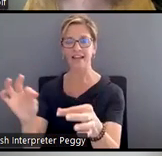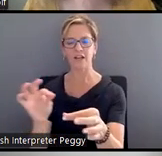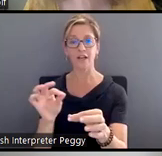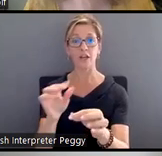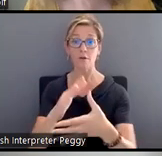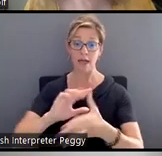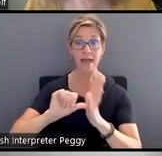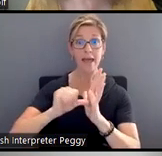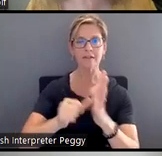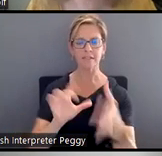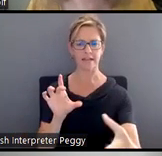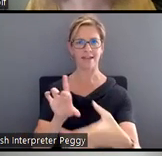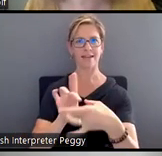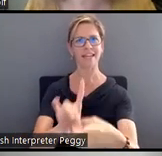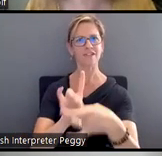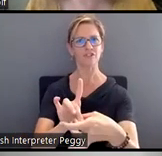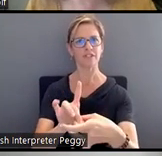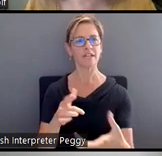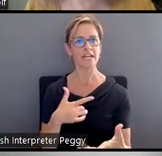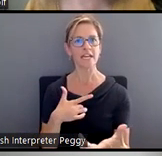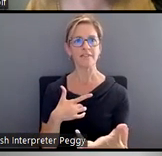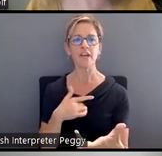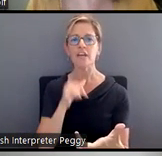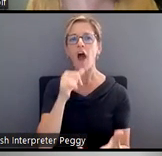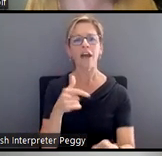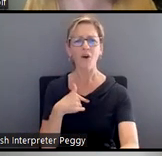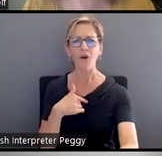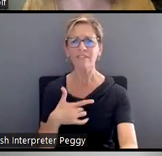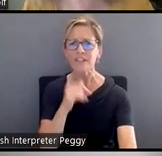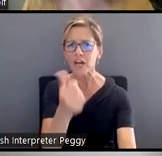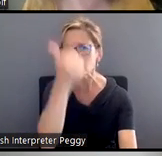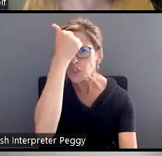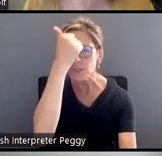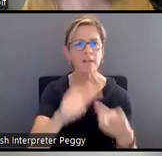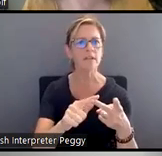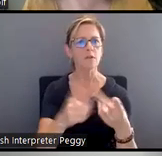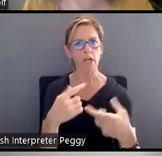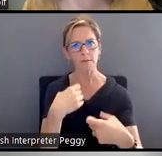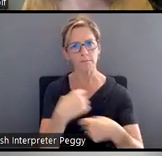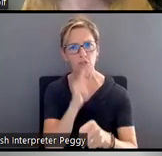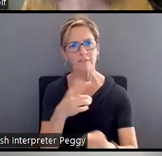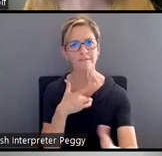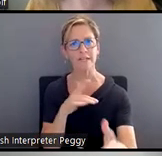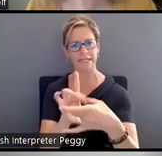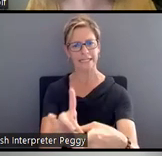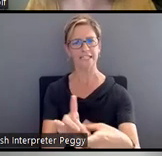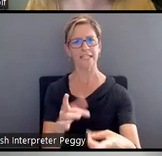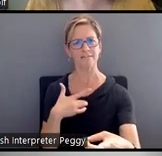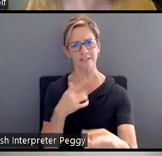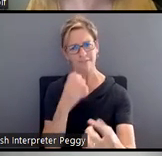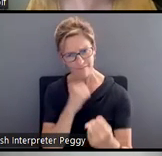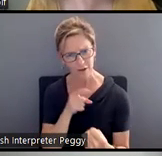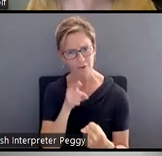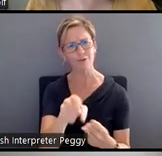connection, making people not feel stupid, feel connected, feel valued, feel empowered. So